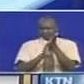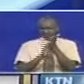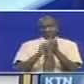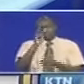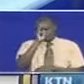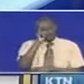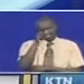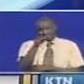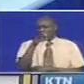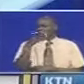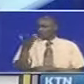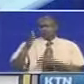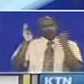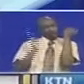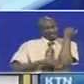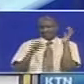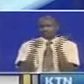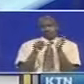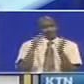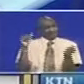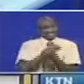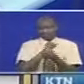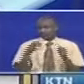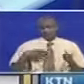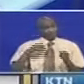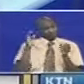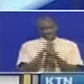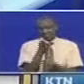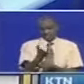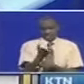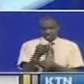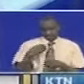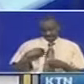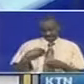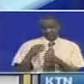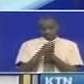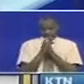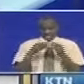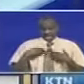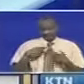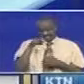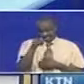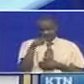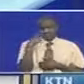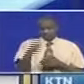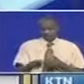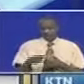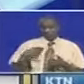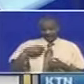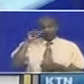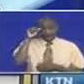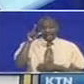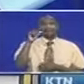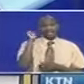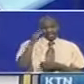been one of Kenya's worst terror attacks to date. As KTN's Wilson Mburu reports, the incident is also being seen as a wake-up call for